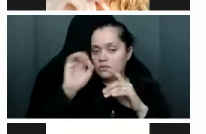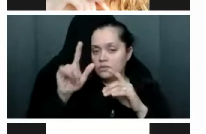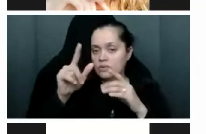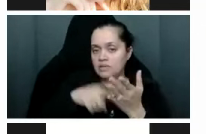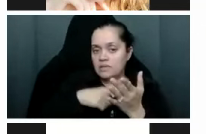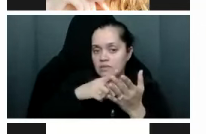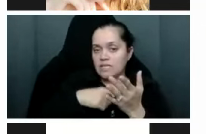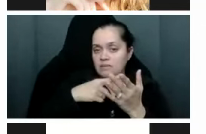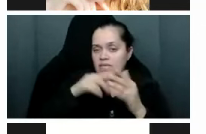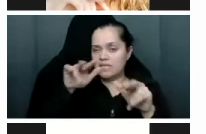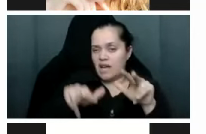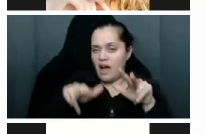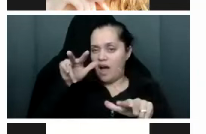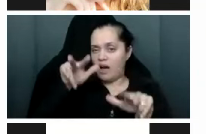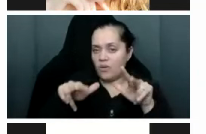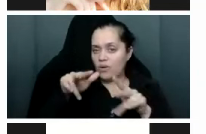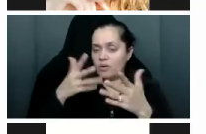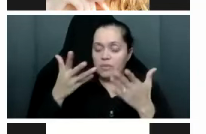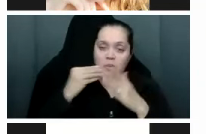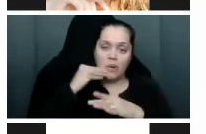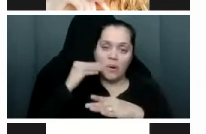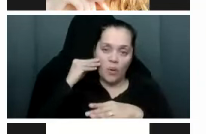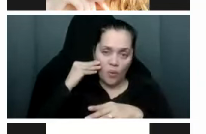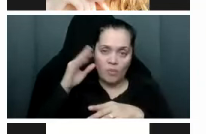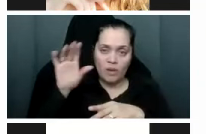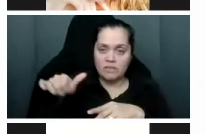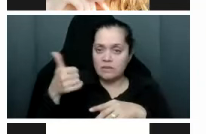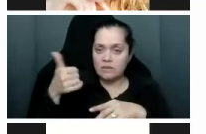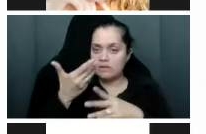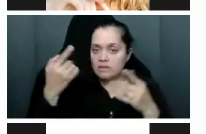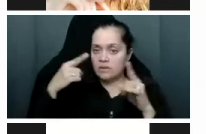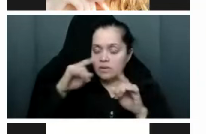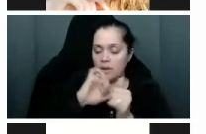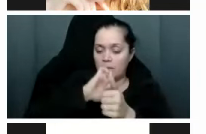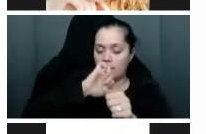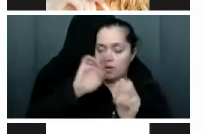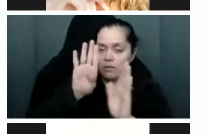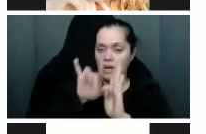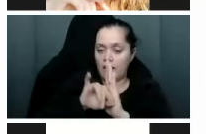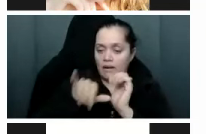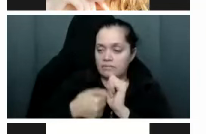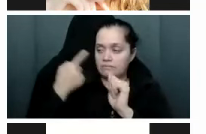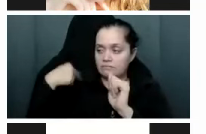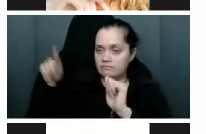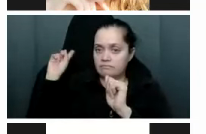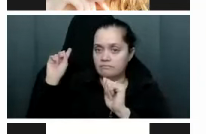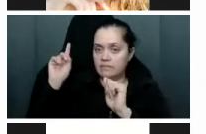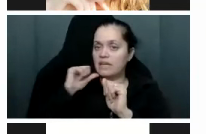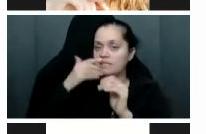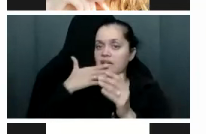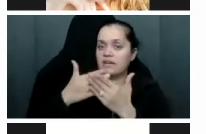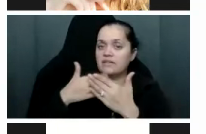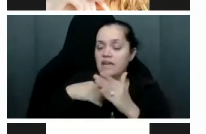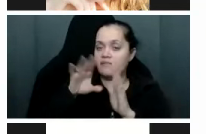it's awkward. Maybe you're at home and something else is going on behind you and it's just not good to have the camera